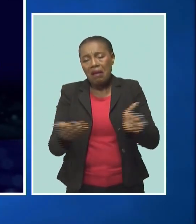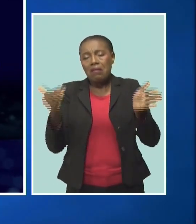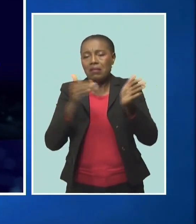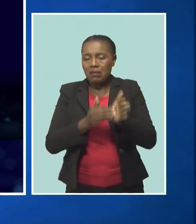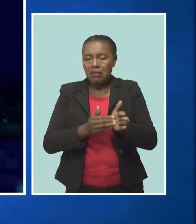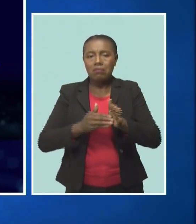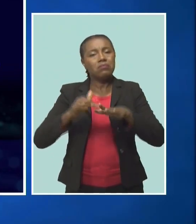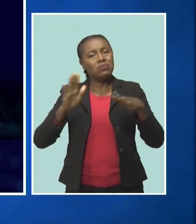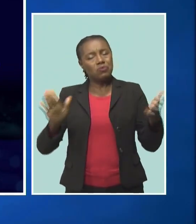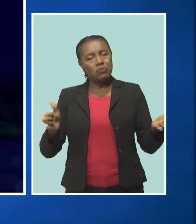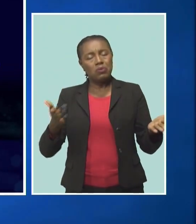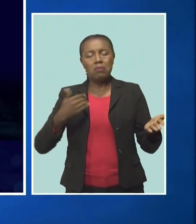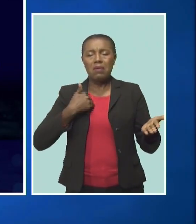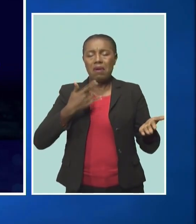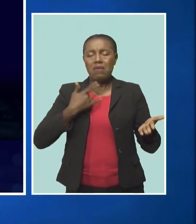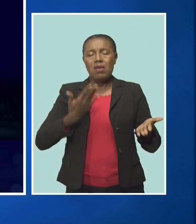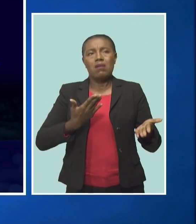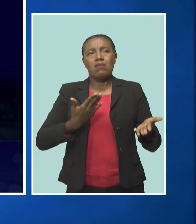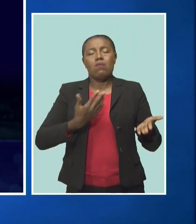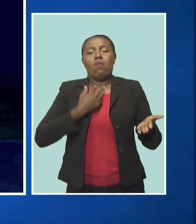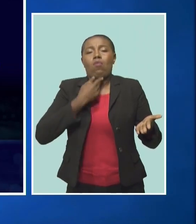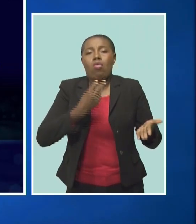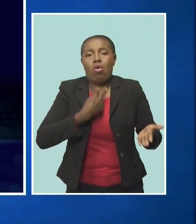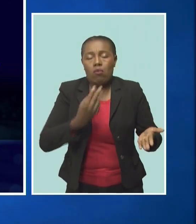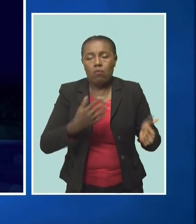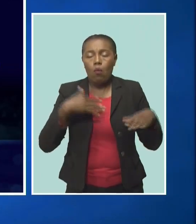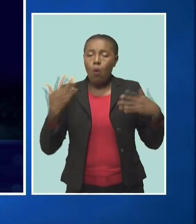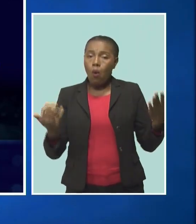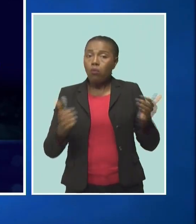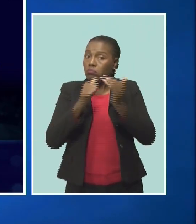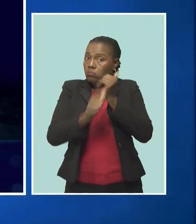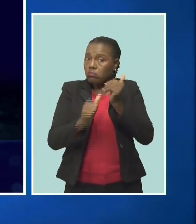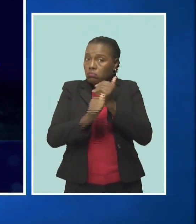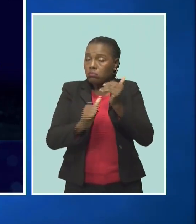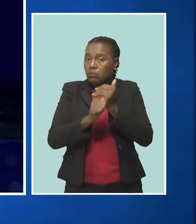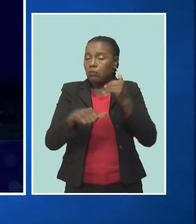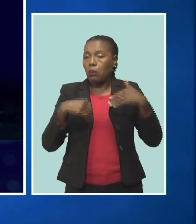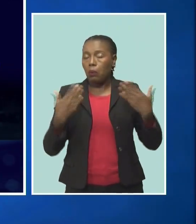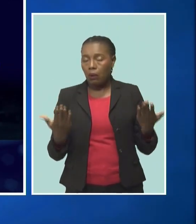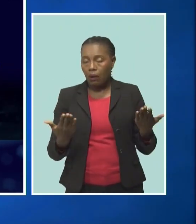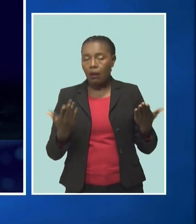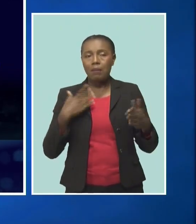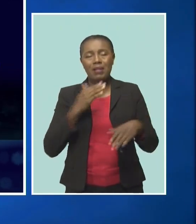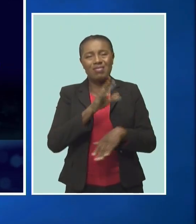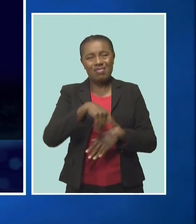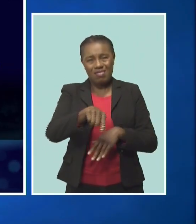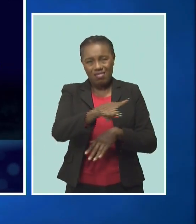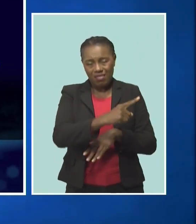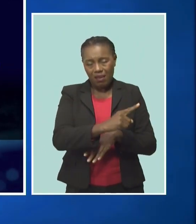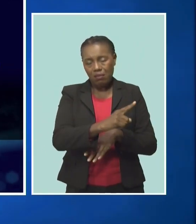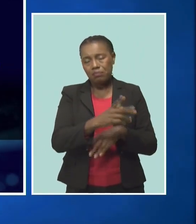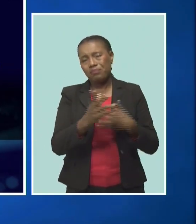have an acute episode of vomiting and diarrhea, and those individuals are